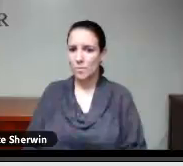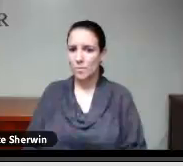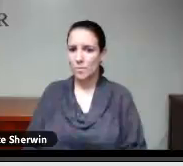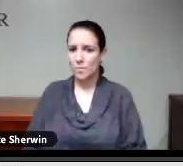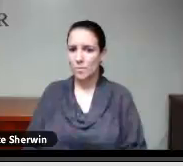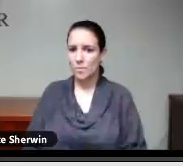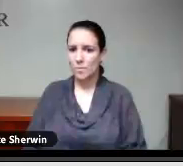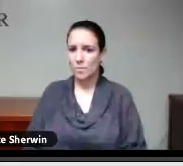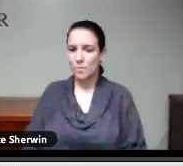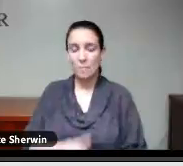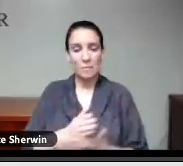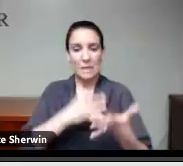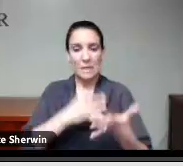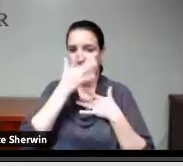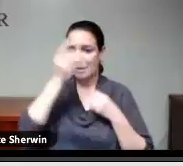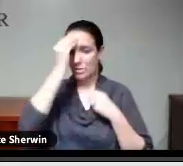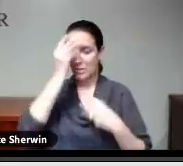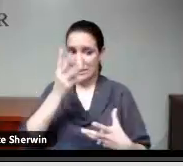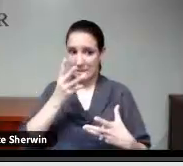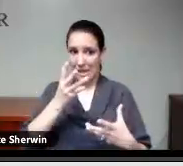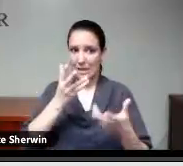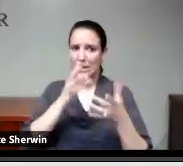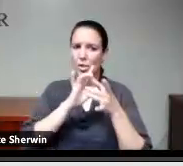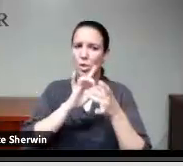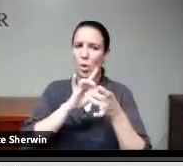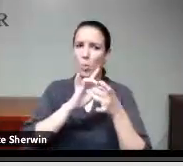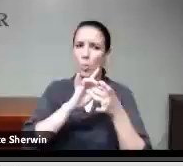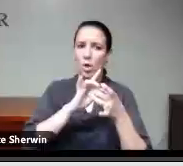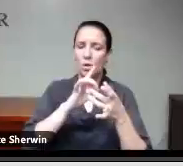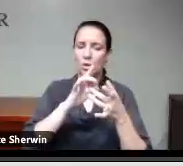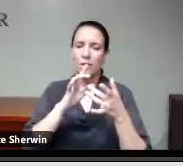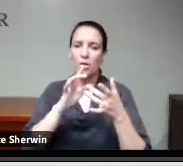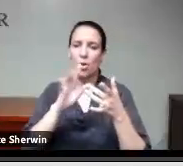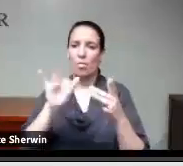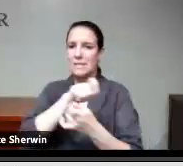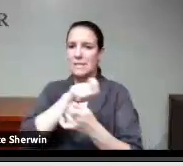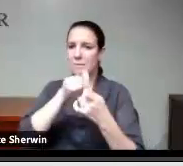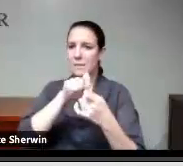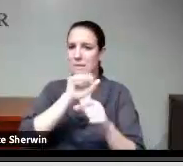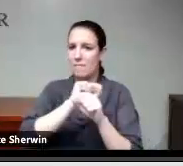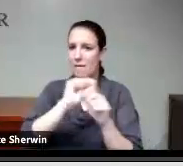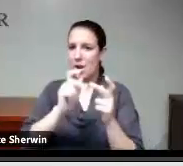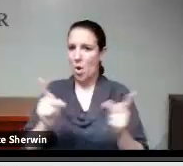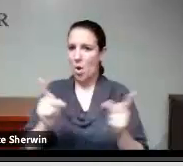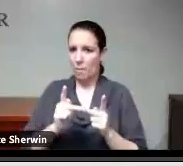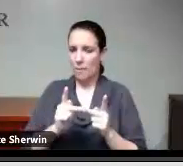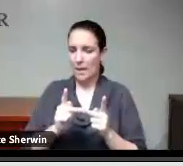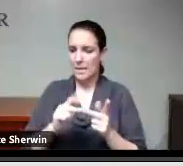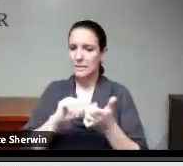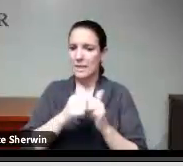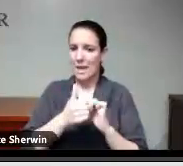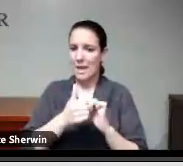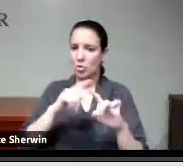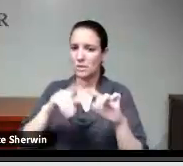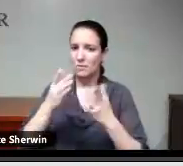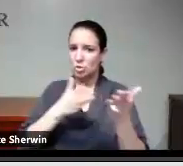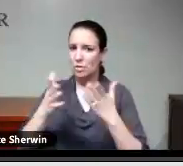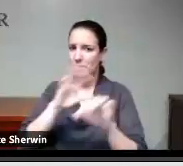data surfaces regarding the culture and workplace climate that led to the design and offering of new programs and services.